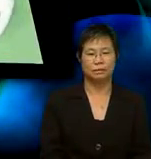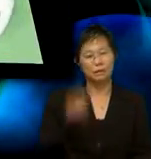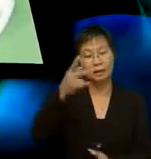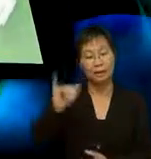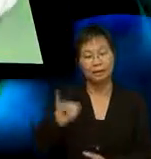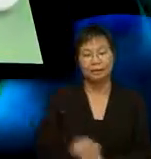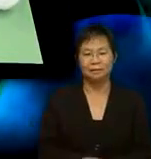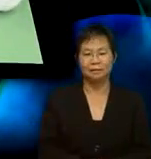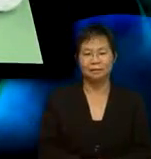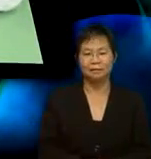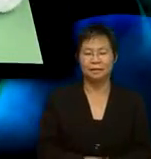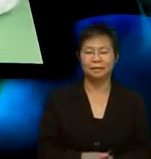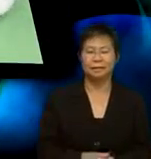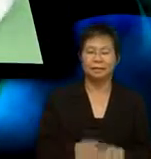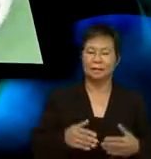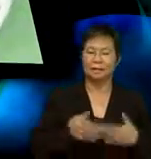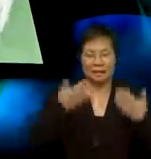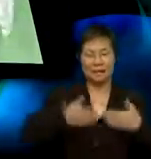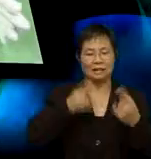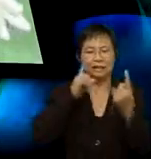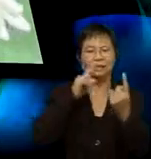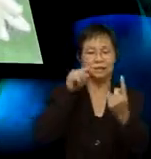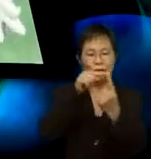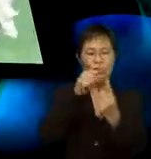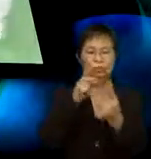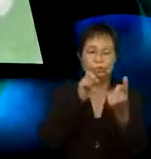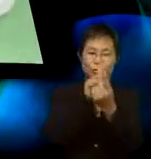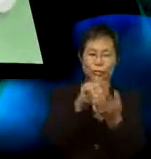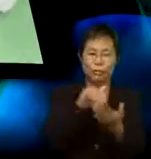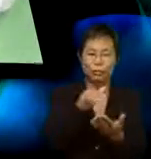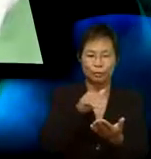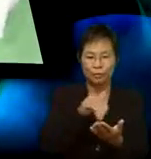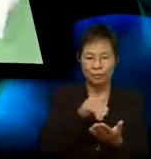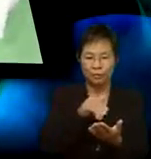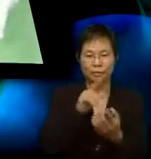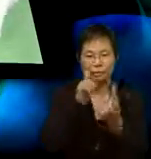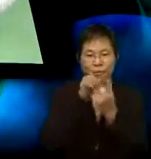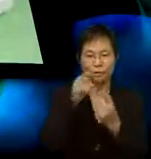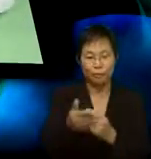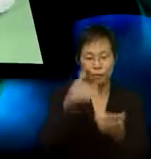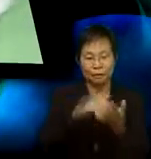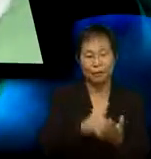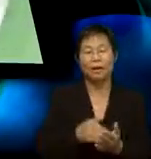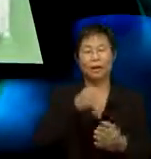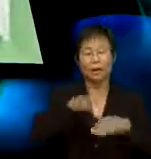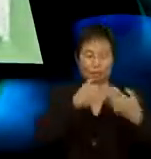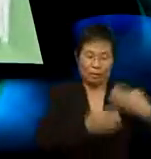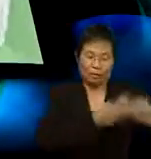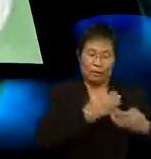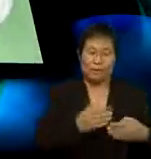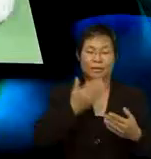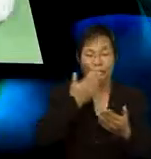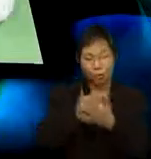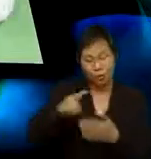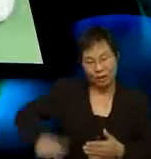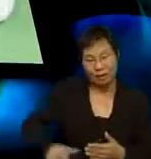Hi, glad to meet you again. Have you been behaving well lately? I'm sure you have.